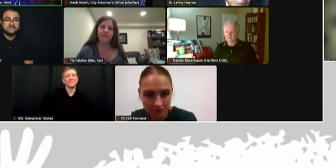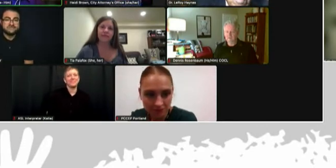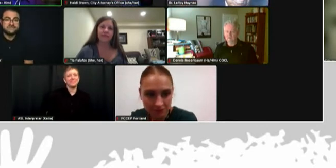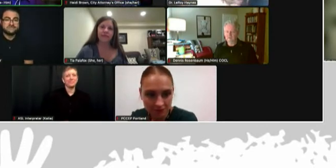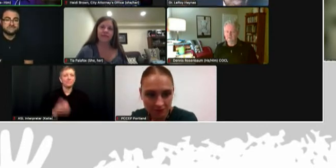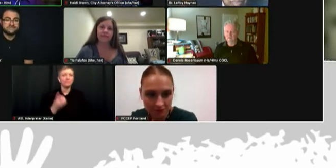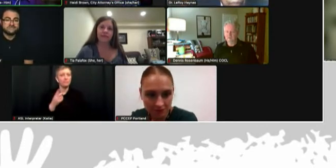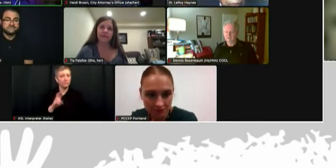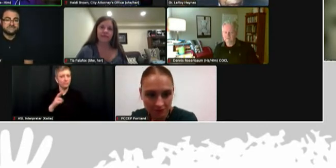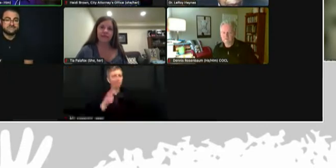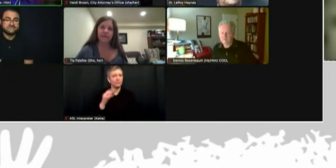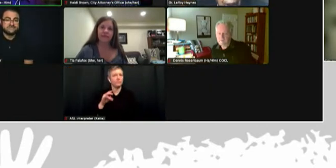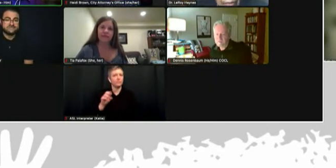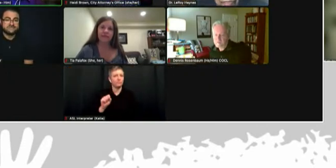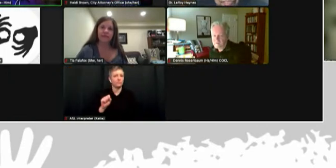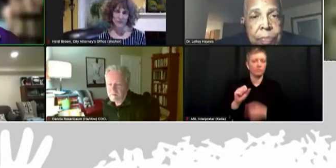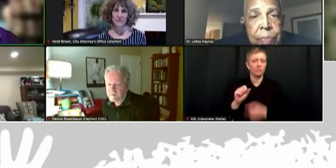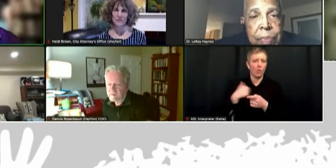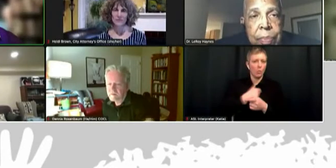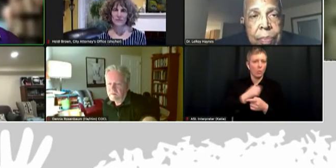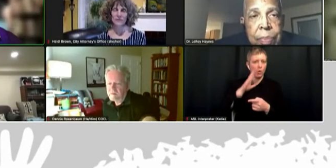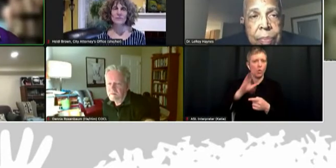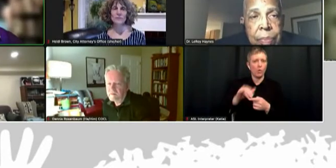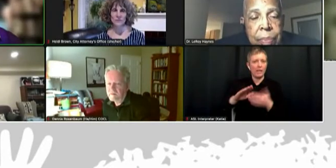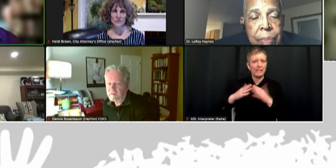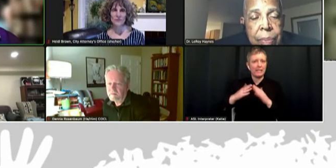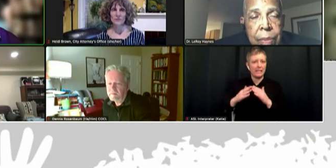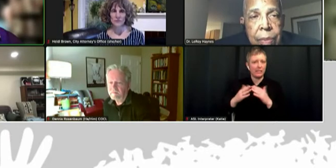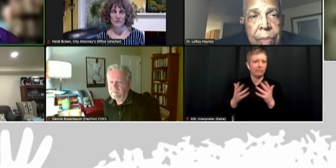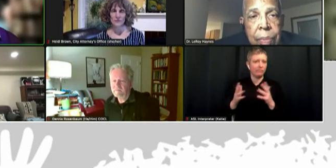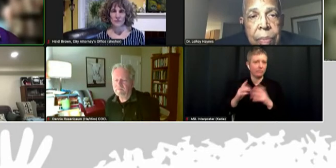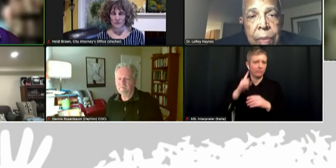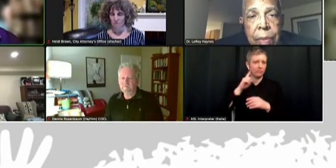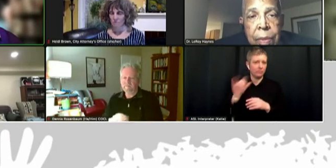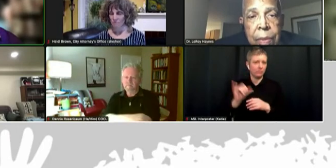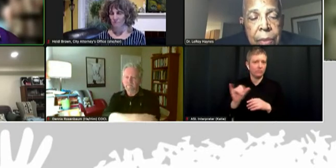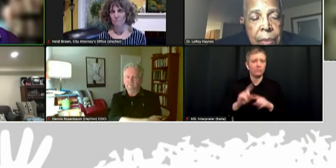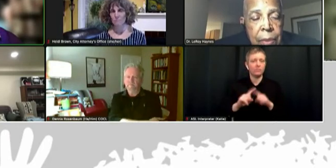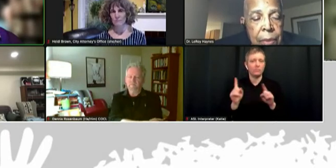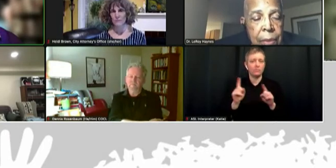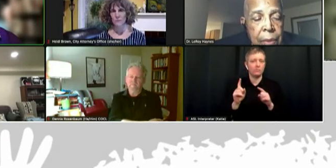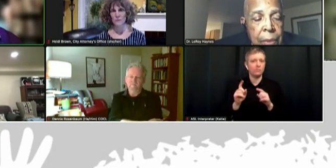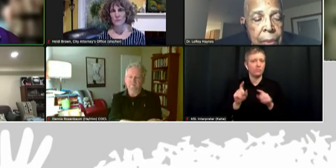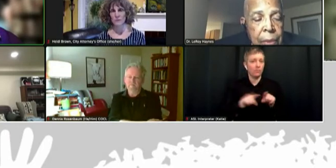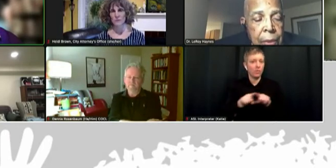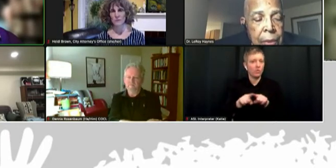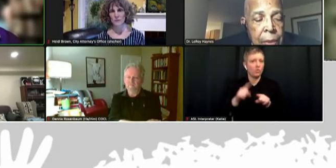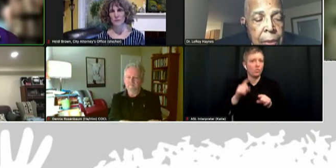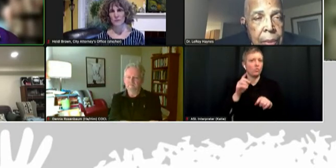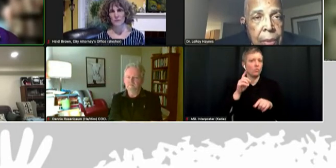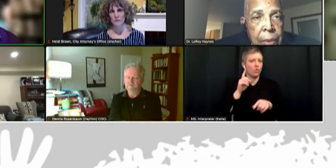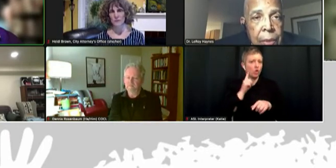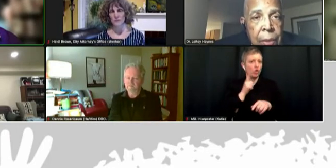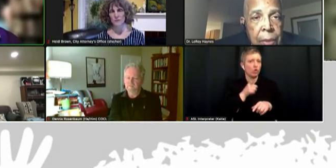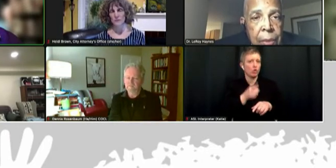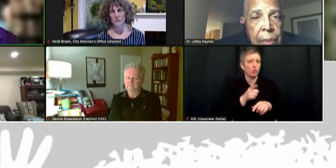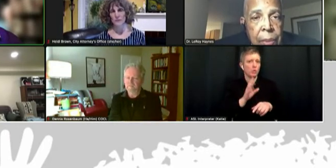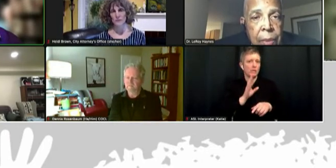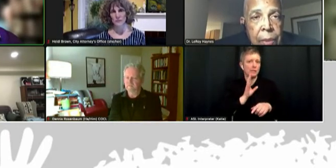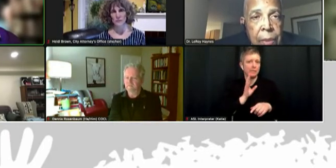well, but we also heard you speak at the City Hall Council